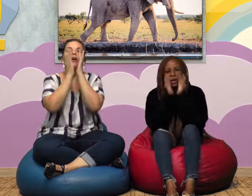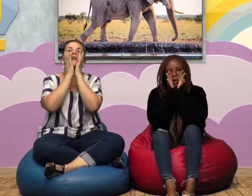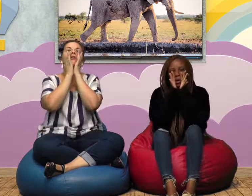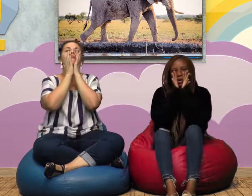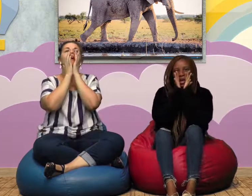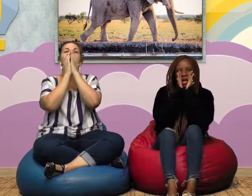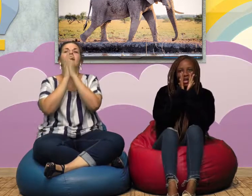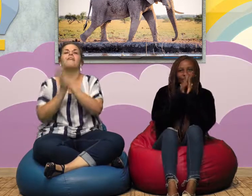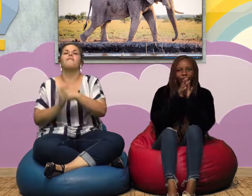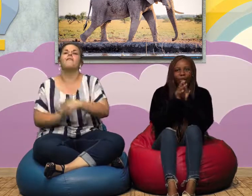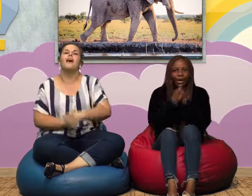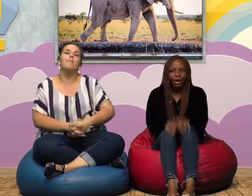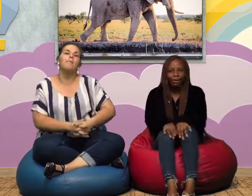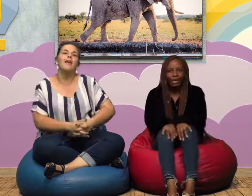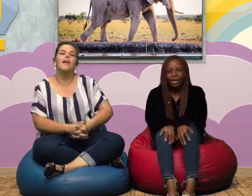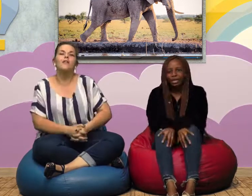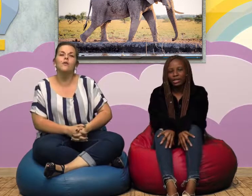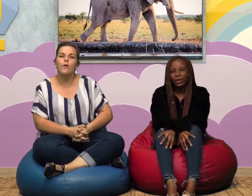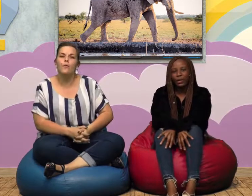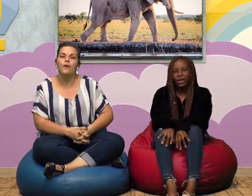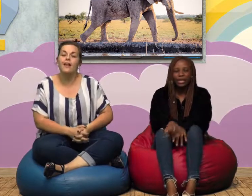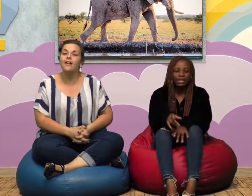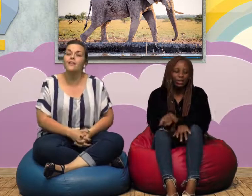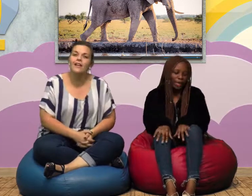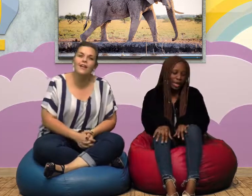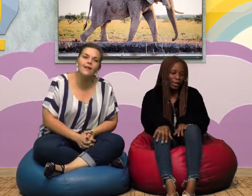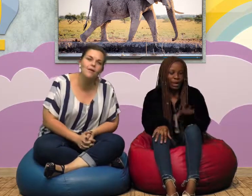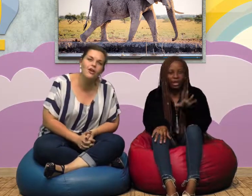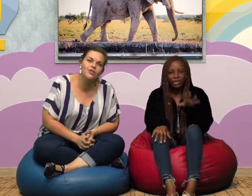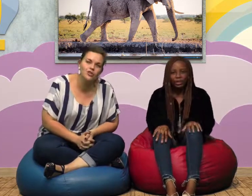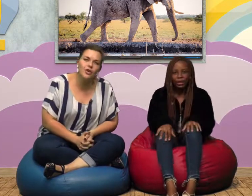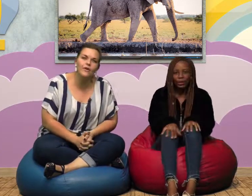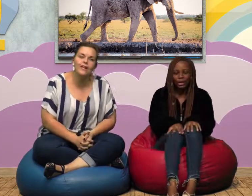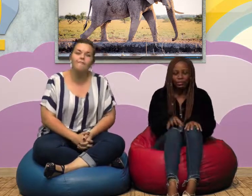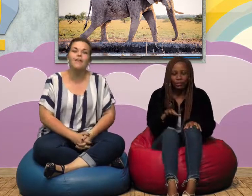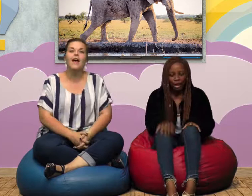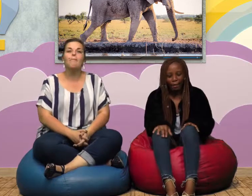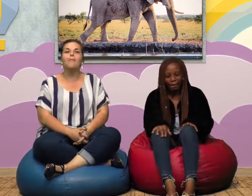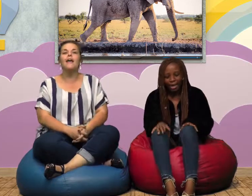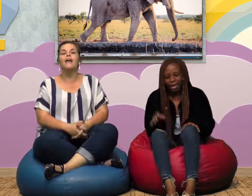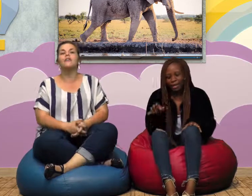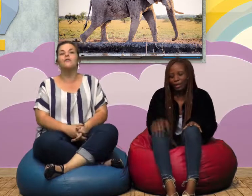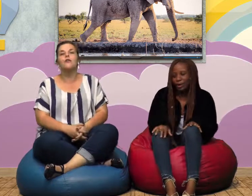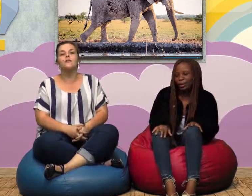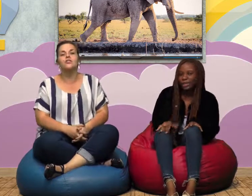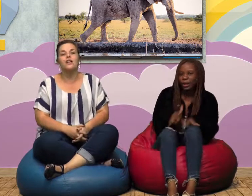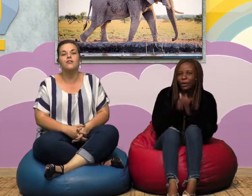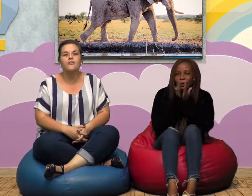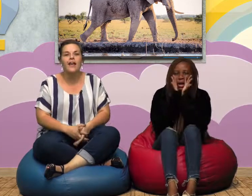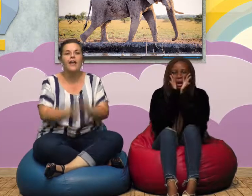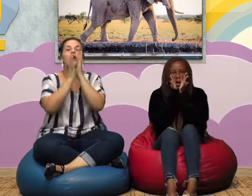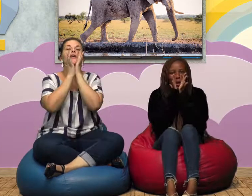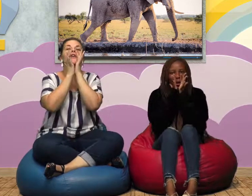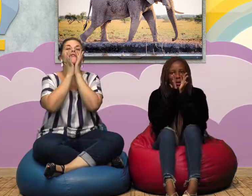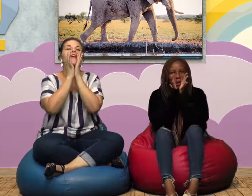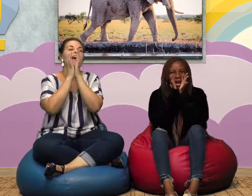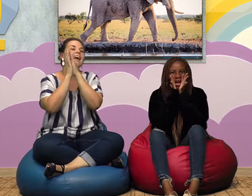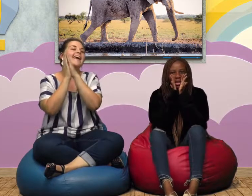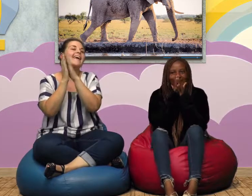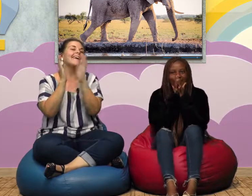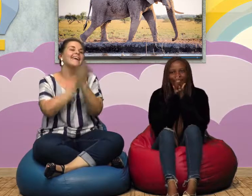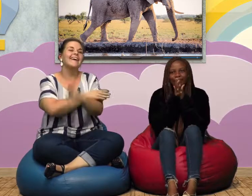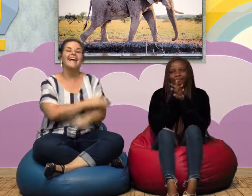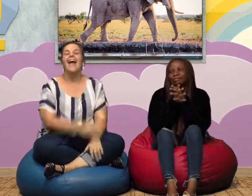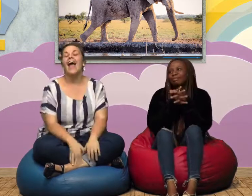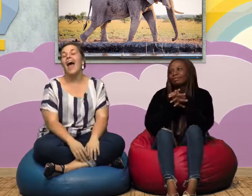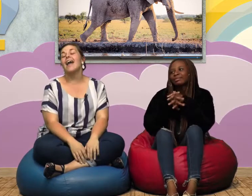hooray, hooray. If you're happy and you know it and you really want to show it. If you're happy and you know it, shout hooray,